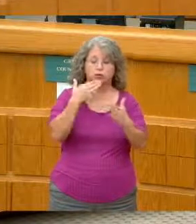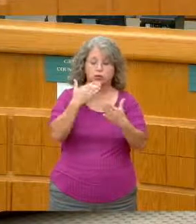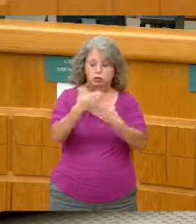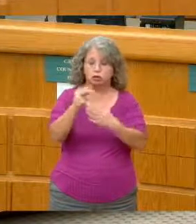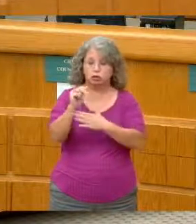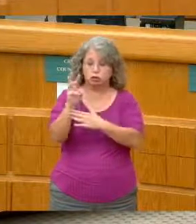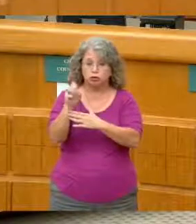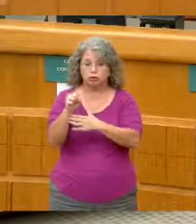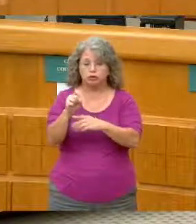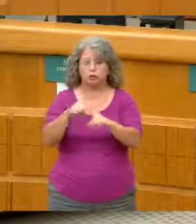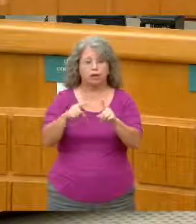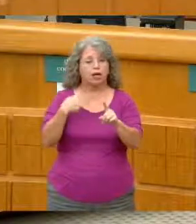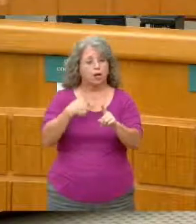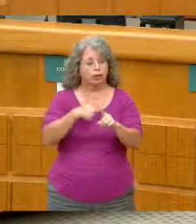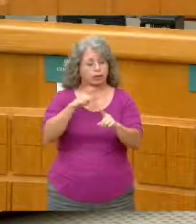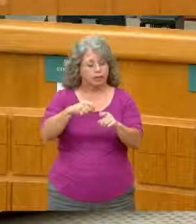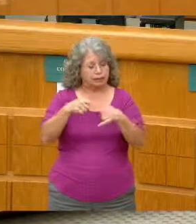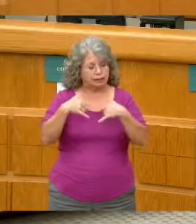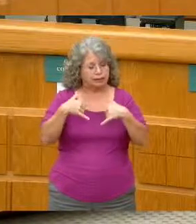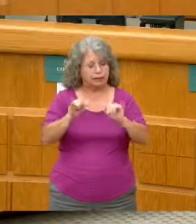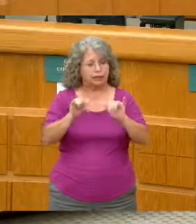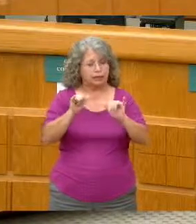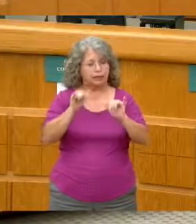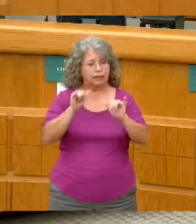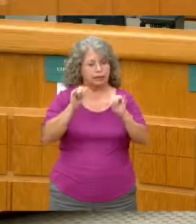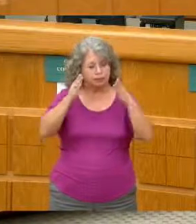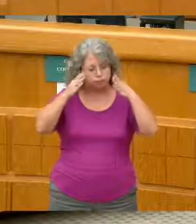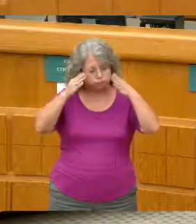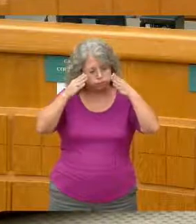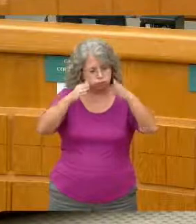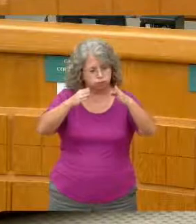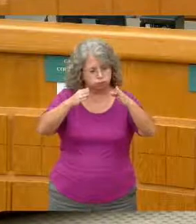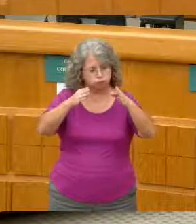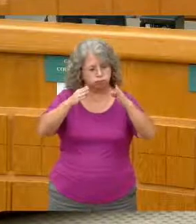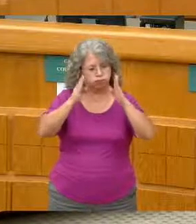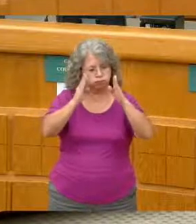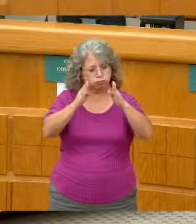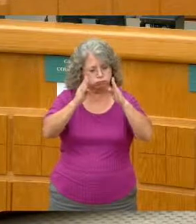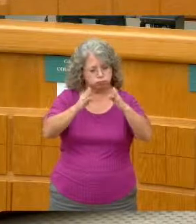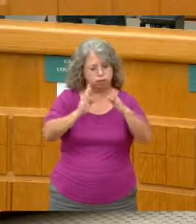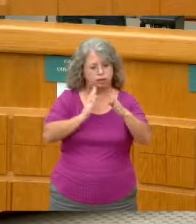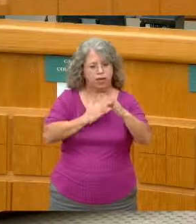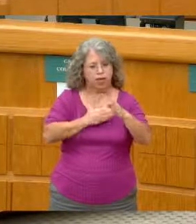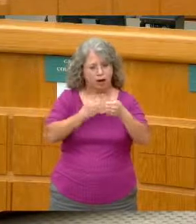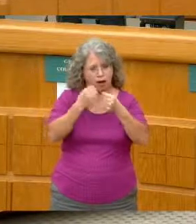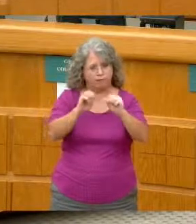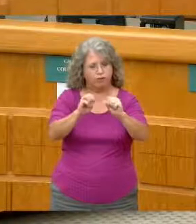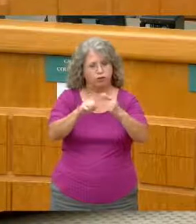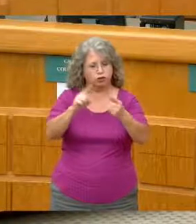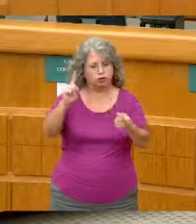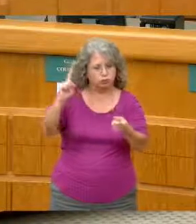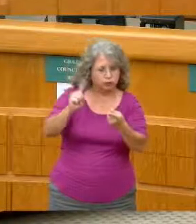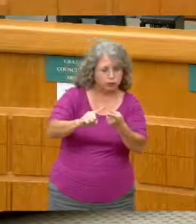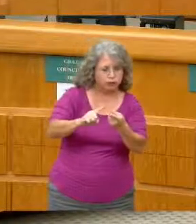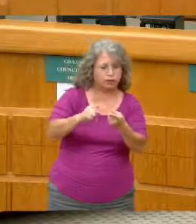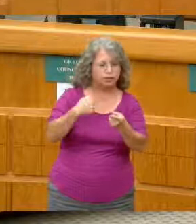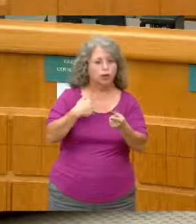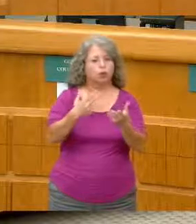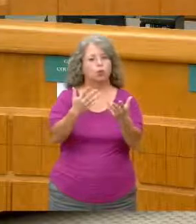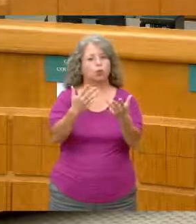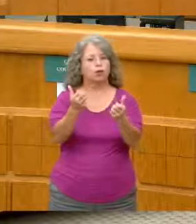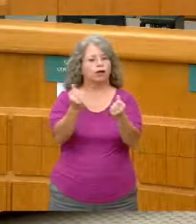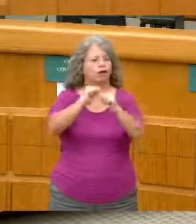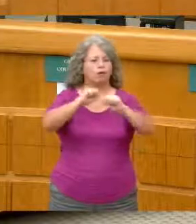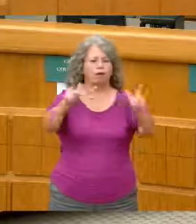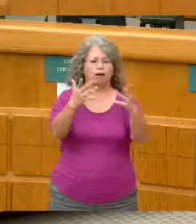COVID-19, this is really good news, but we must still be vigilant in our efforts to decrease the transmission of COVID-19. We all want